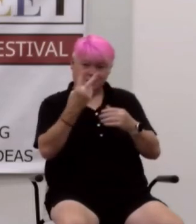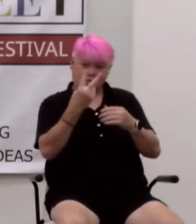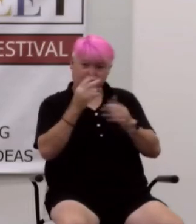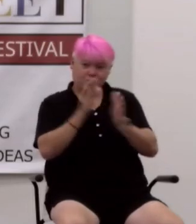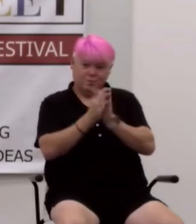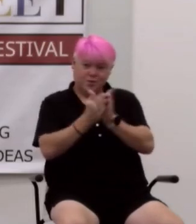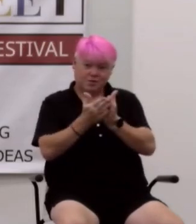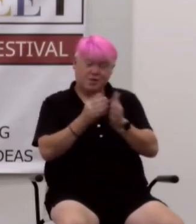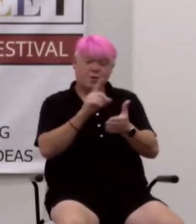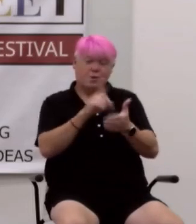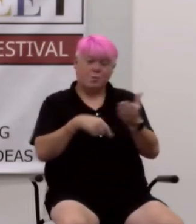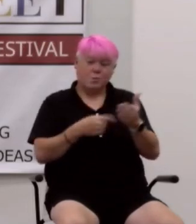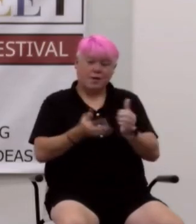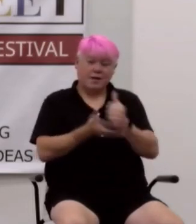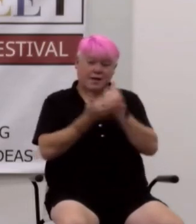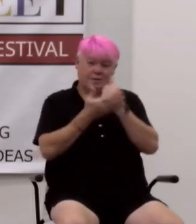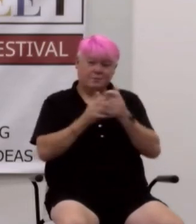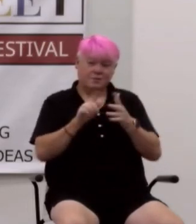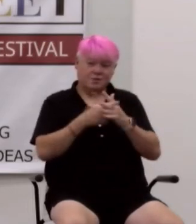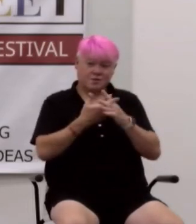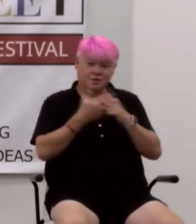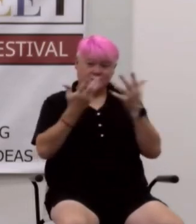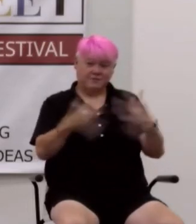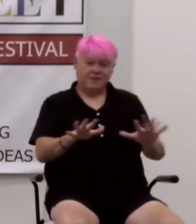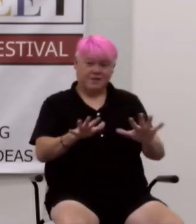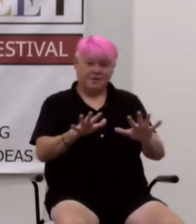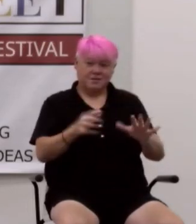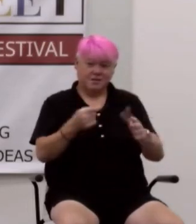to finish this book?